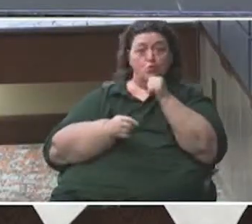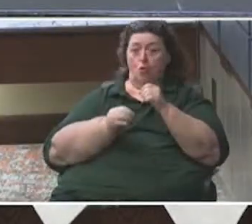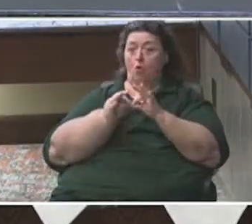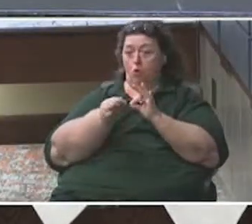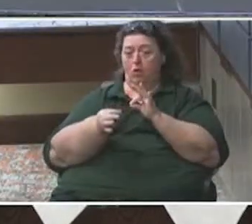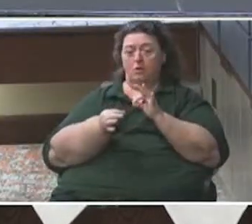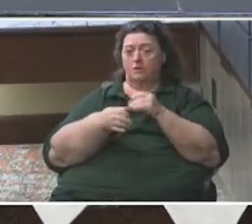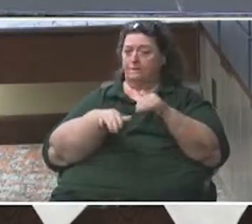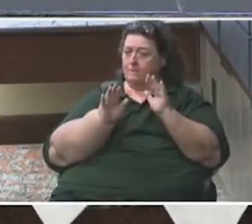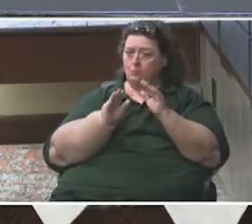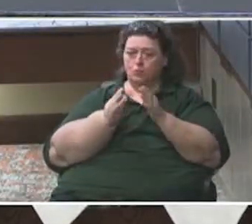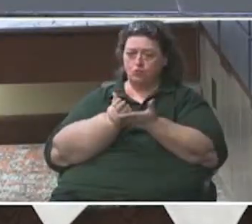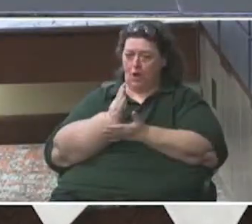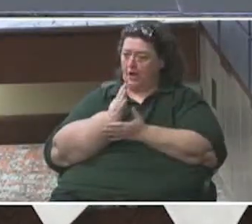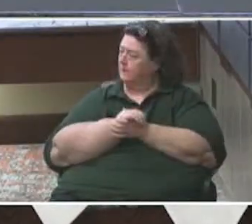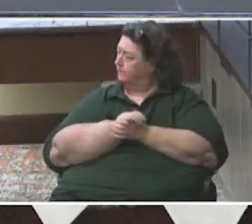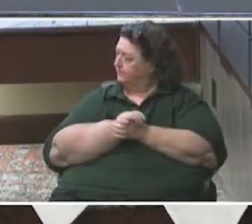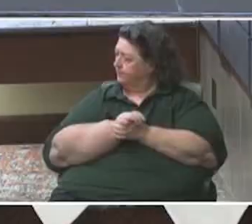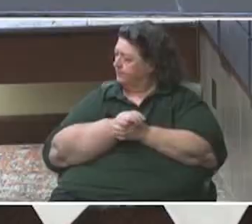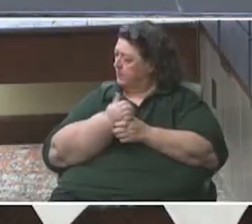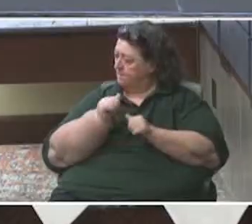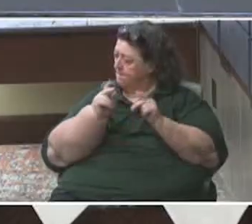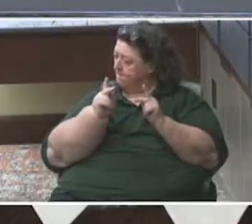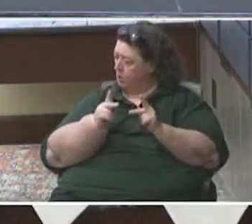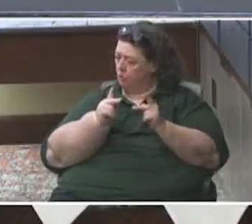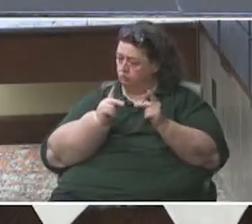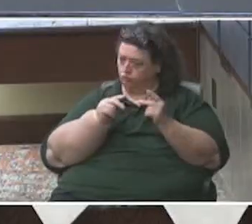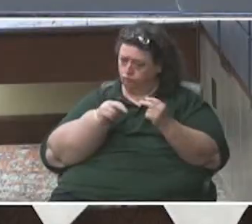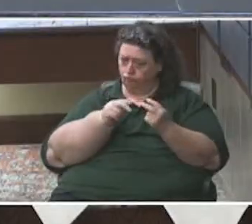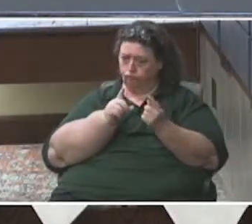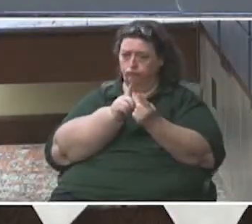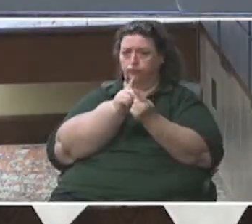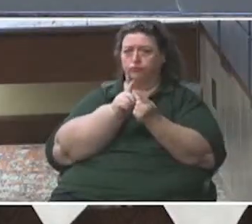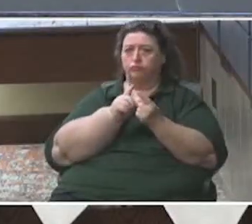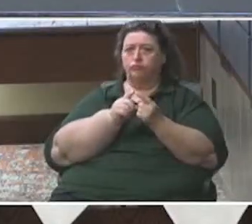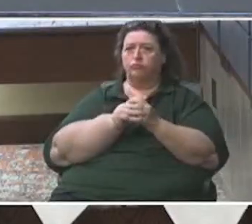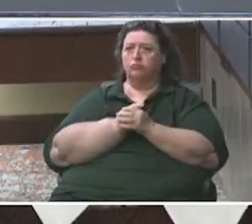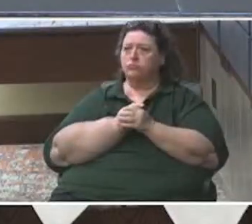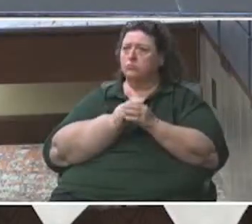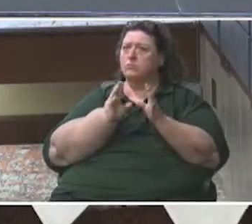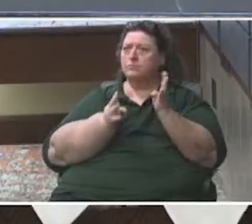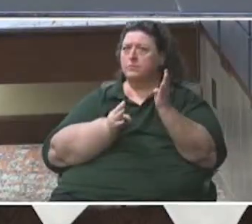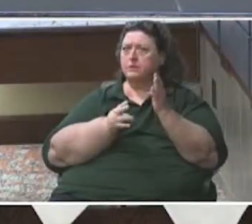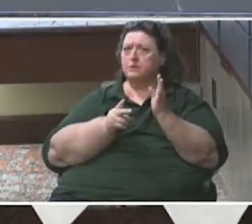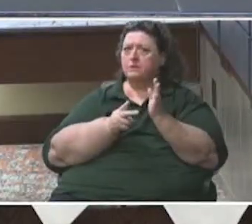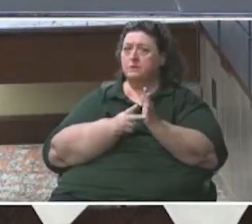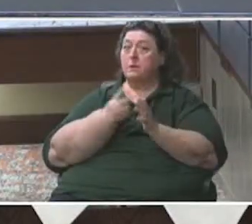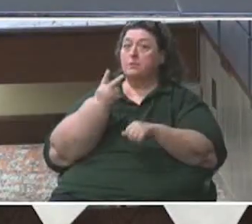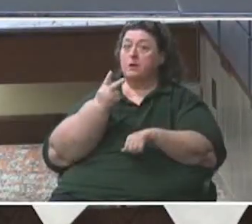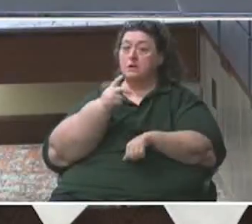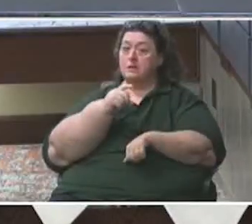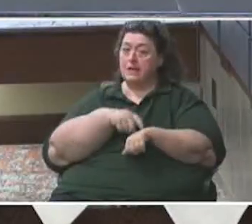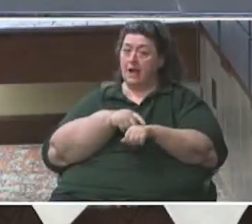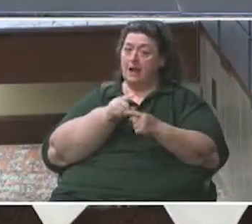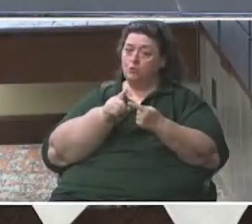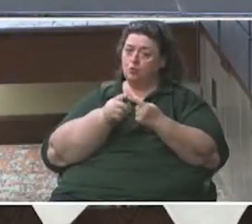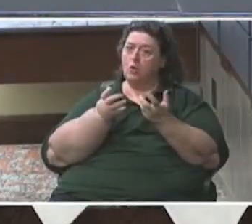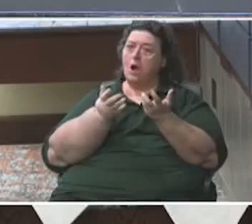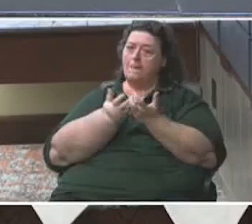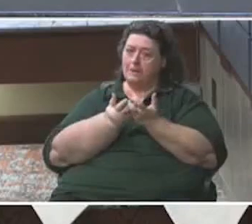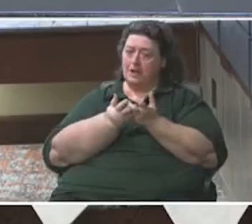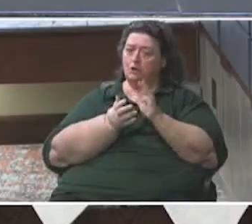For any person addressing the council through the use of a translator, the speaking time will be doubled to accommodate the translation